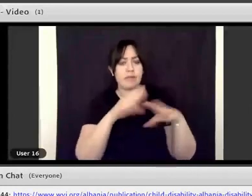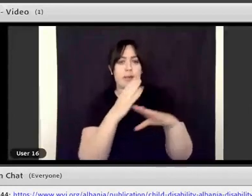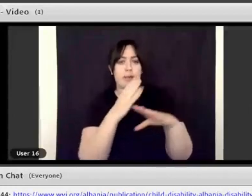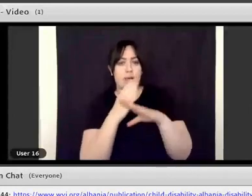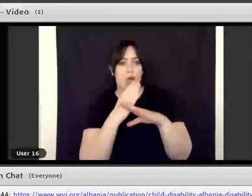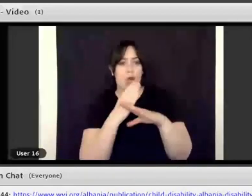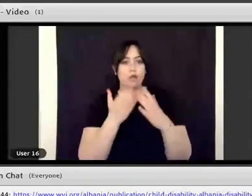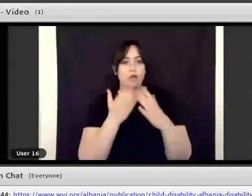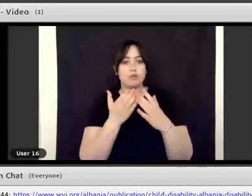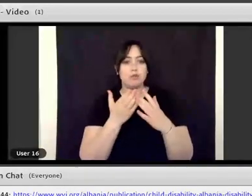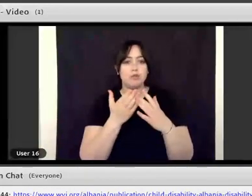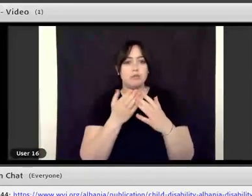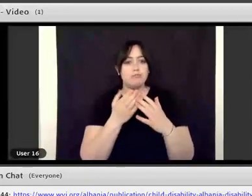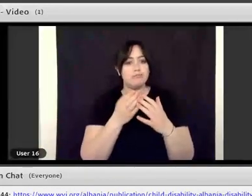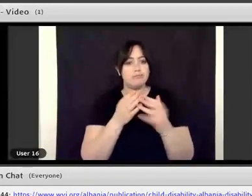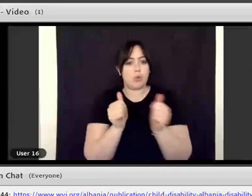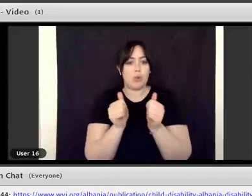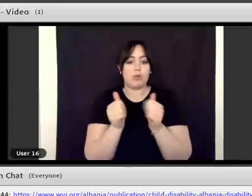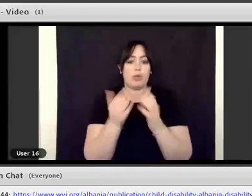module.